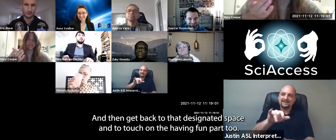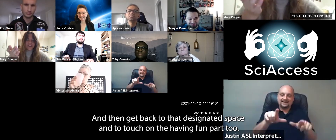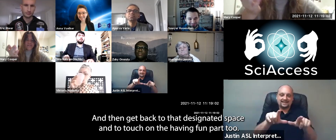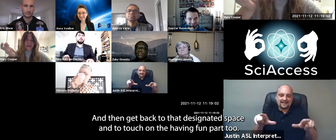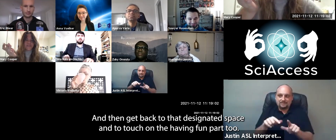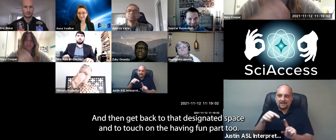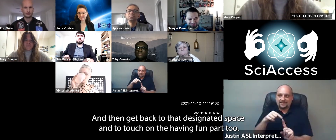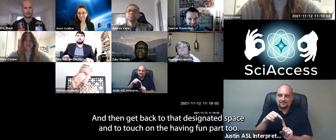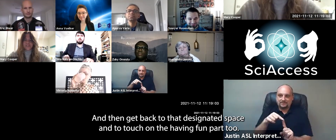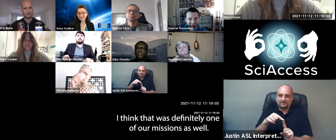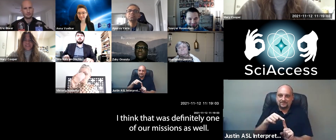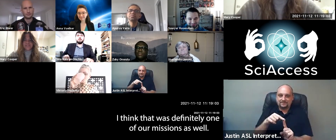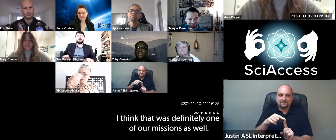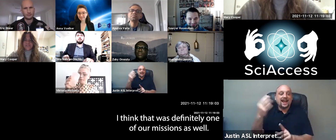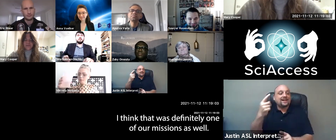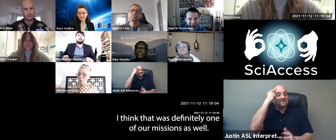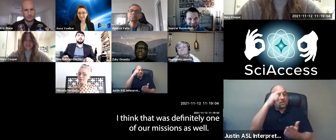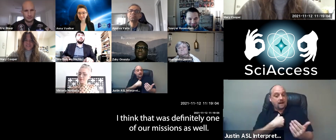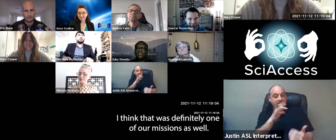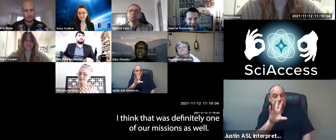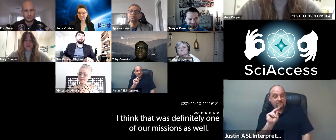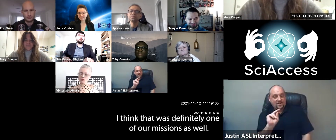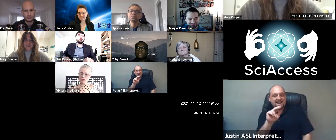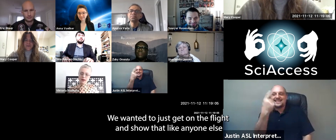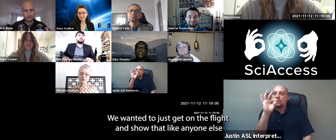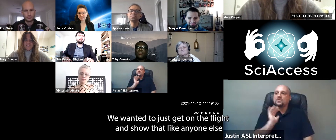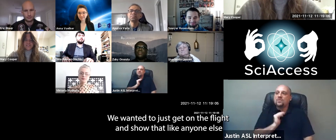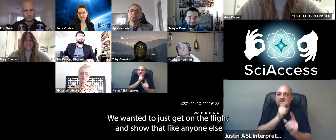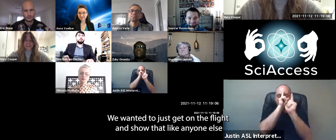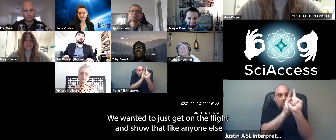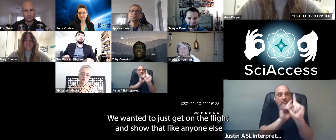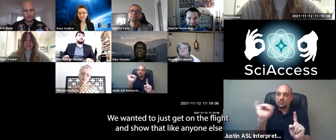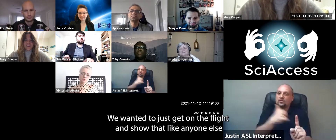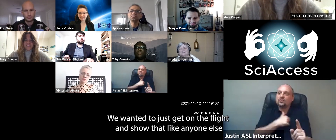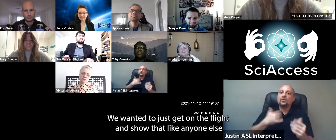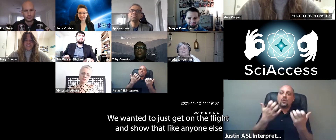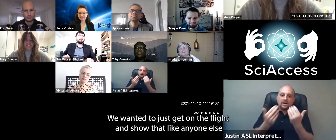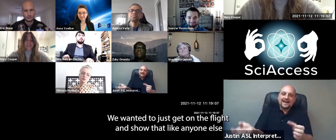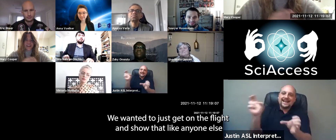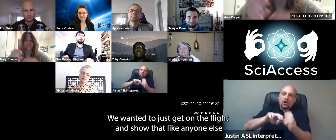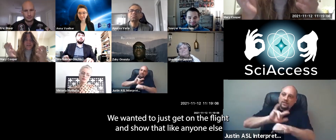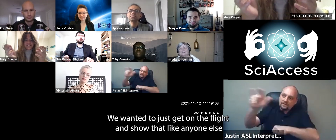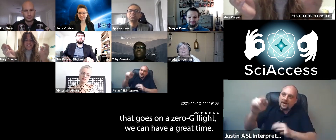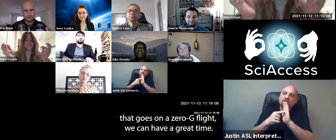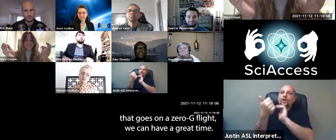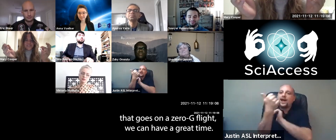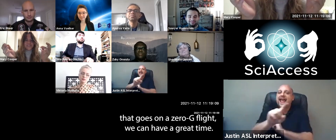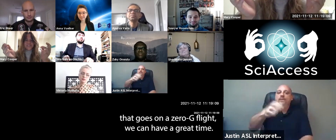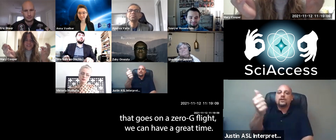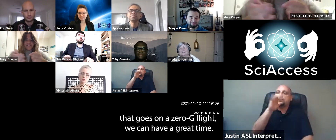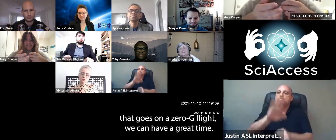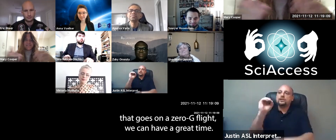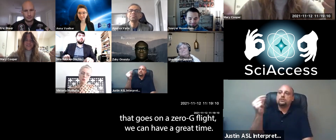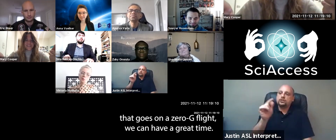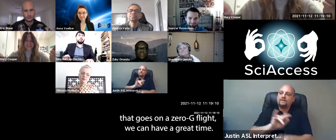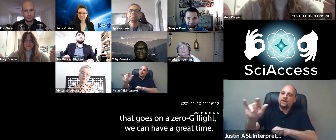to touch on the having fun part too, I think that was definitely one of our missions as well. We wanted to just get on the flight and show that, like anyone else that goes on a 0G